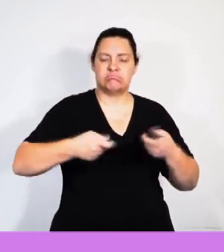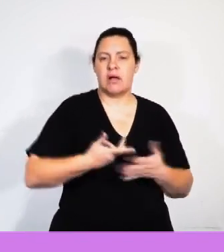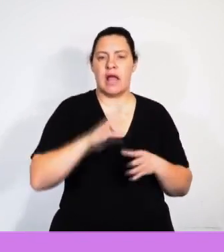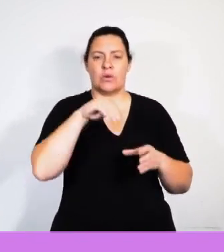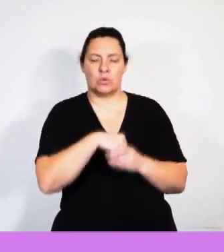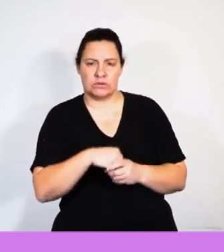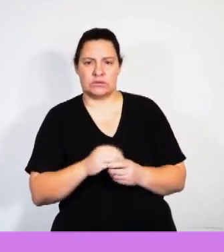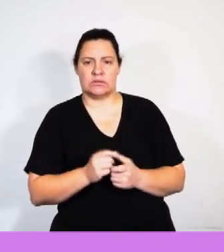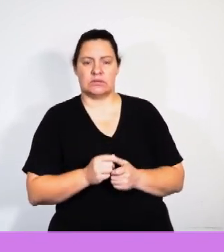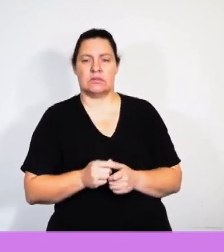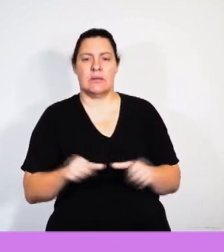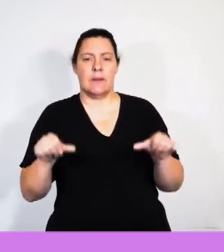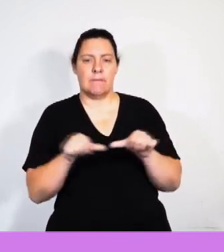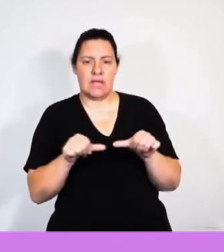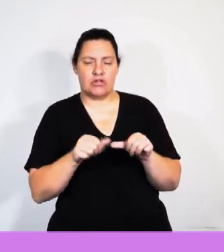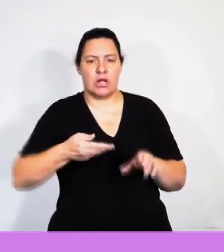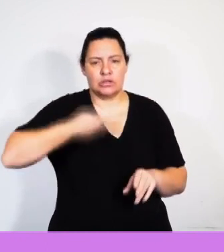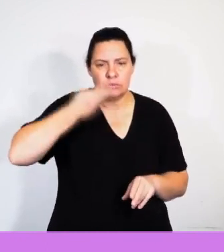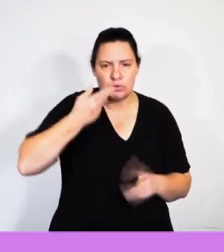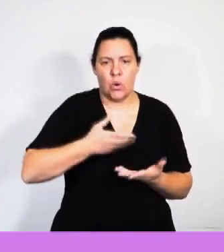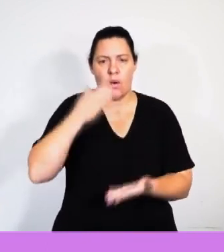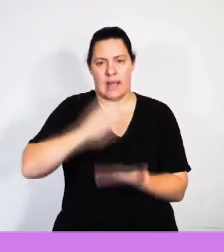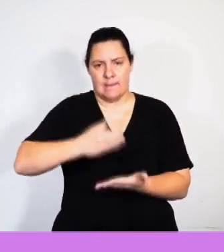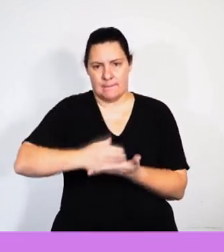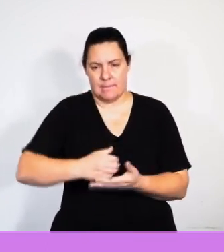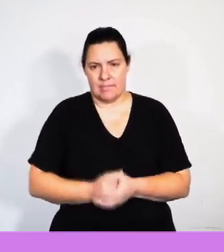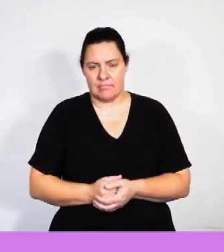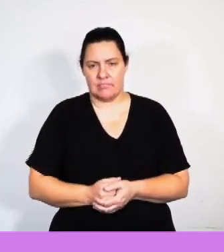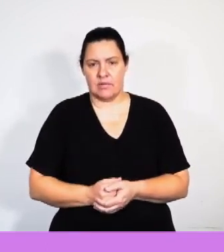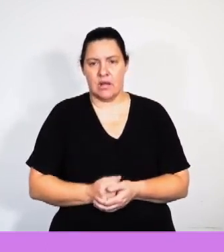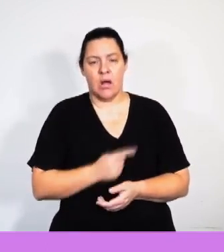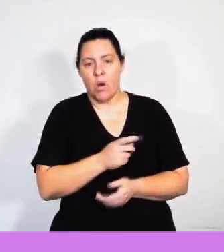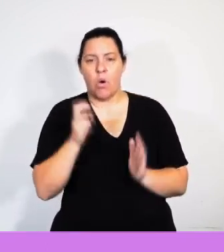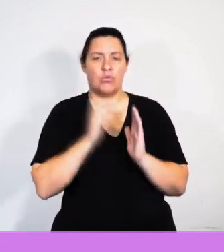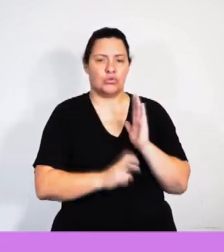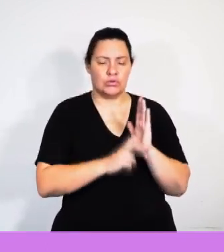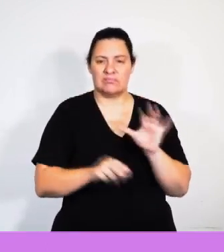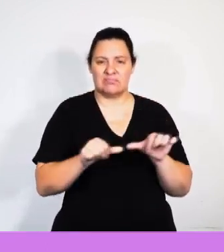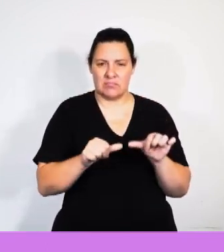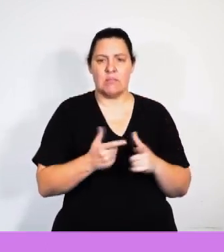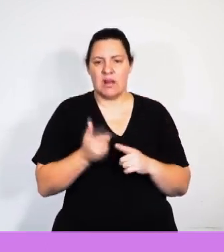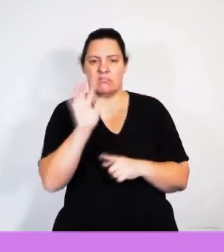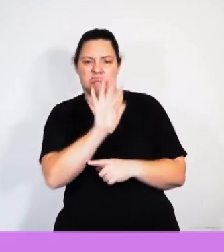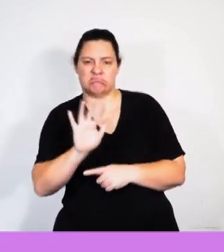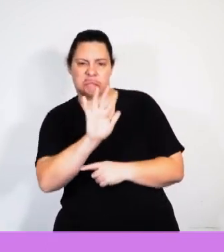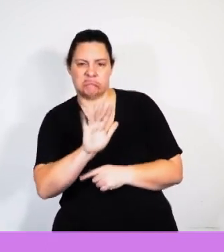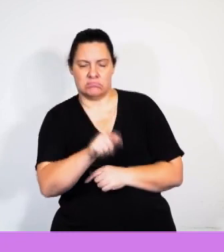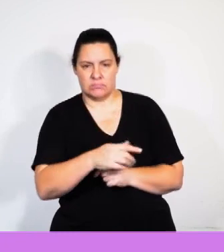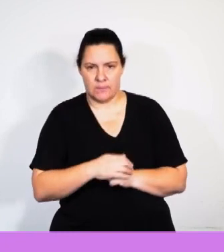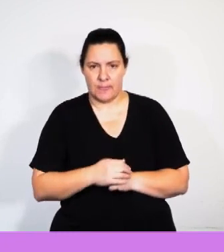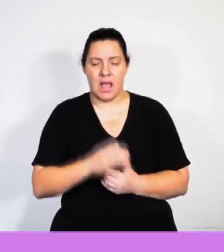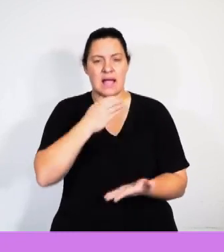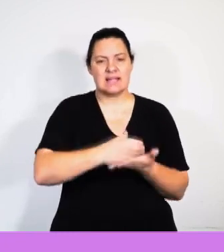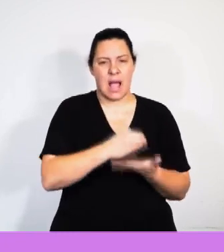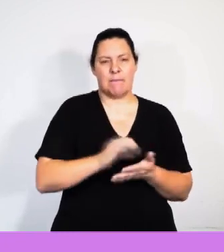utensils includes measuring spoons or cups. All households measures are approximation.